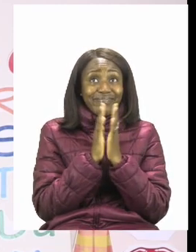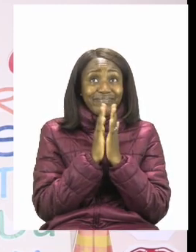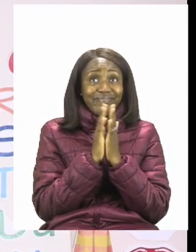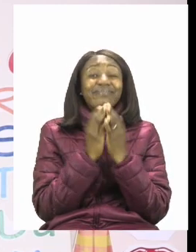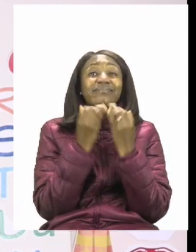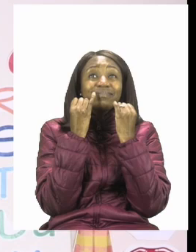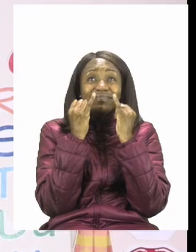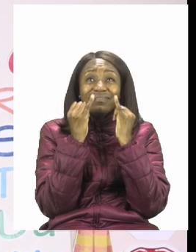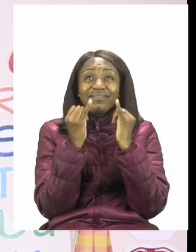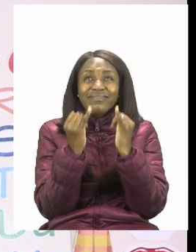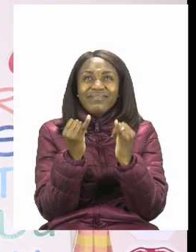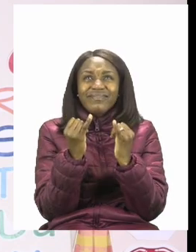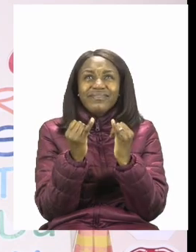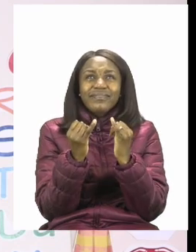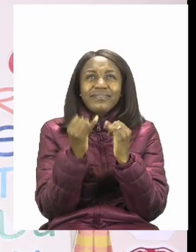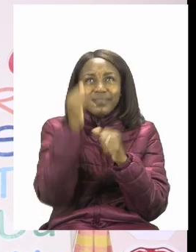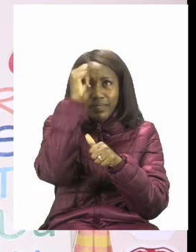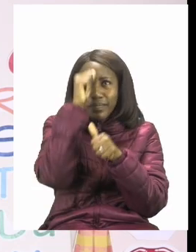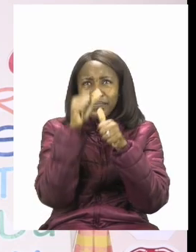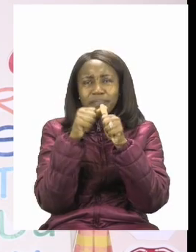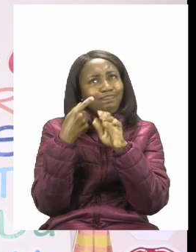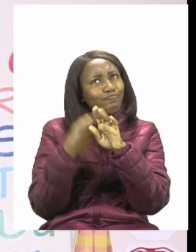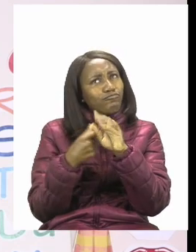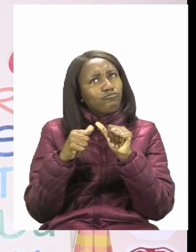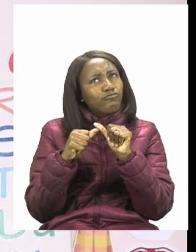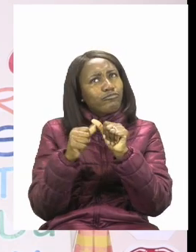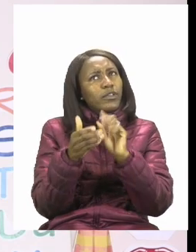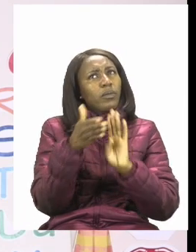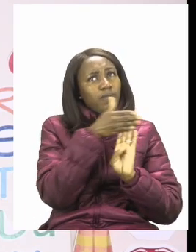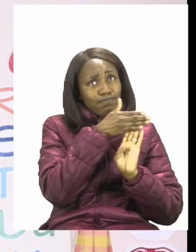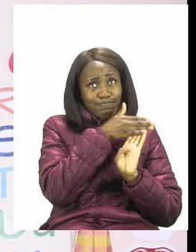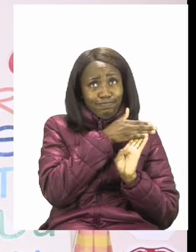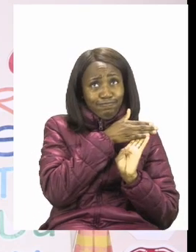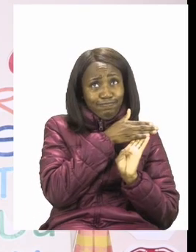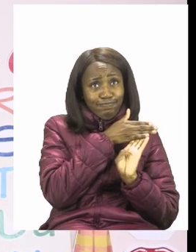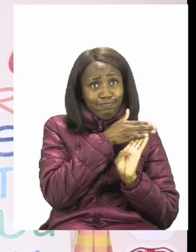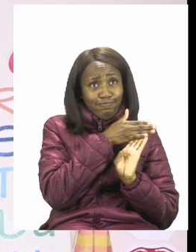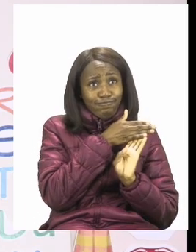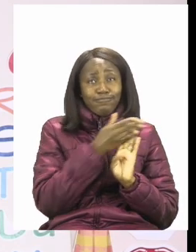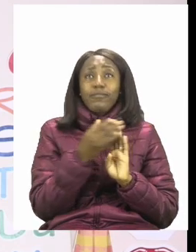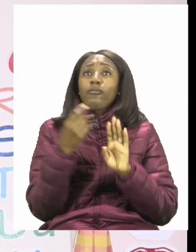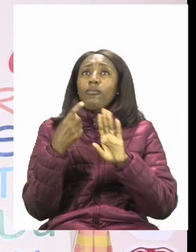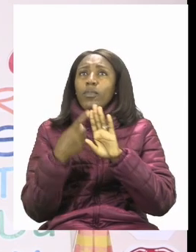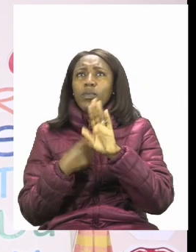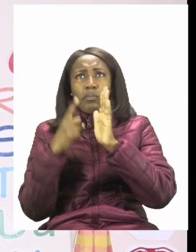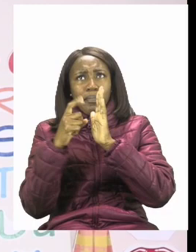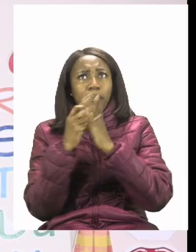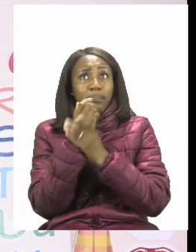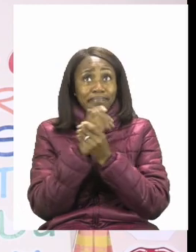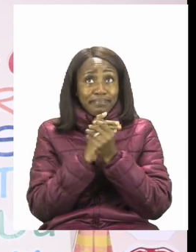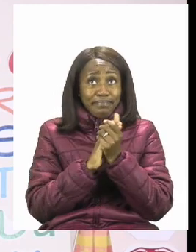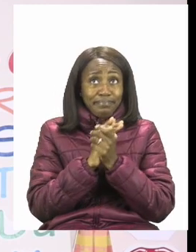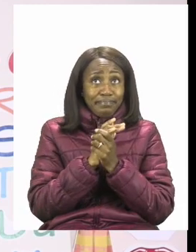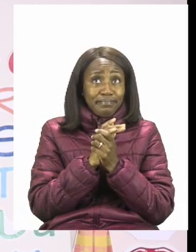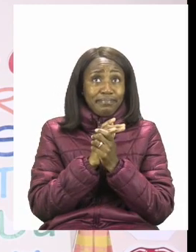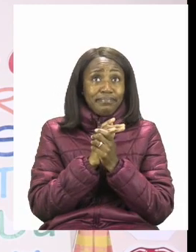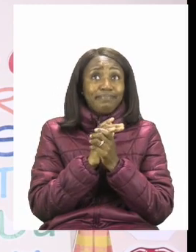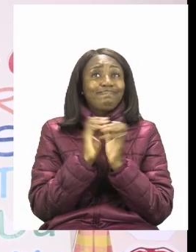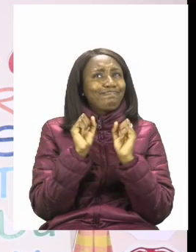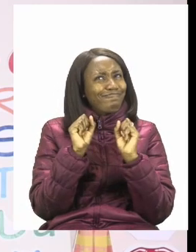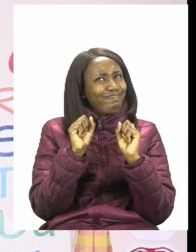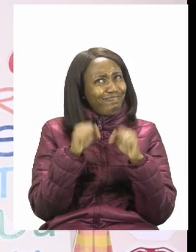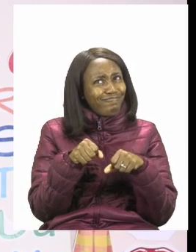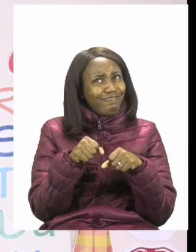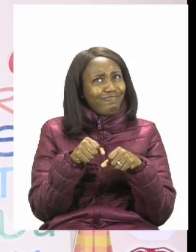and girls, remember to keep safe. Remember to sanitize all the time. If